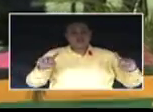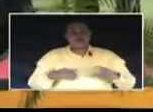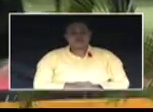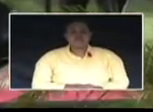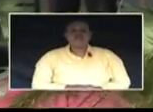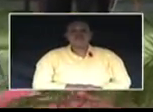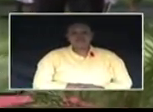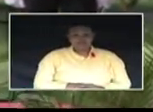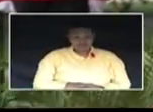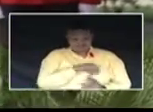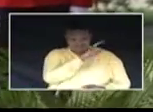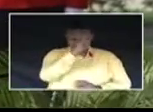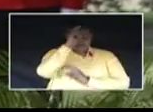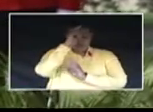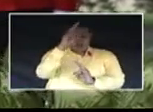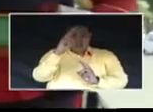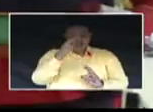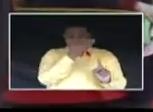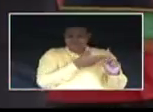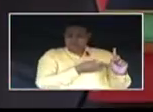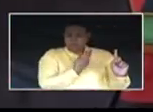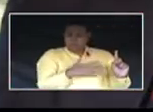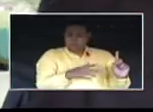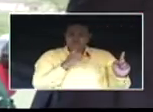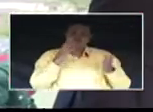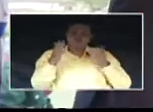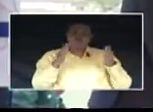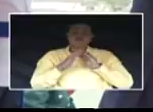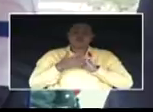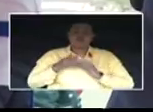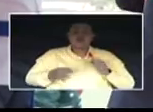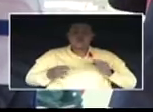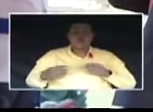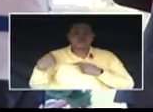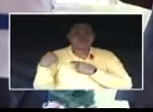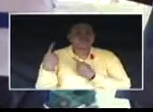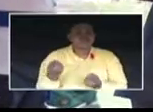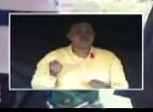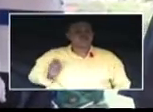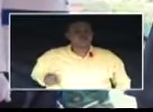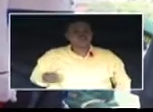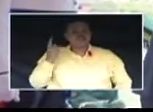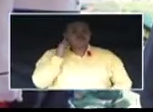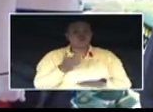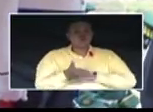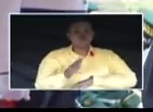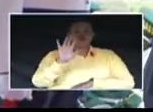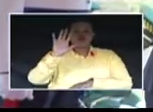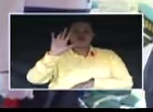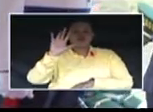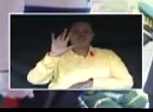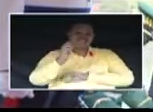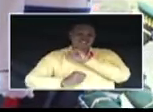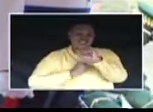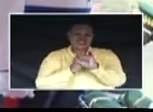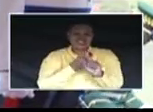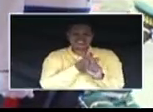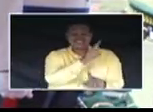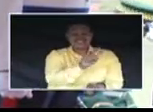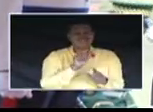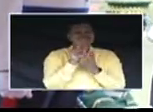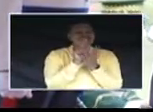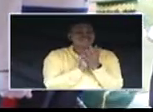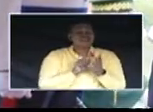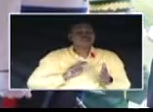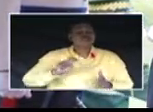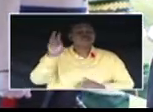The Honourable Mr. Justice Courtney Day has served Jamaica's justice system with distinction for more than 35 years. His legal journey started